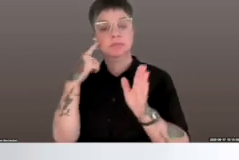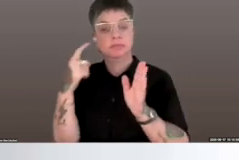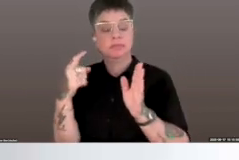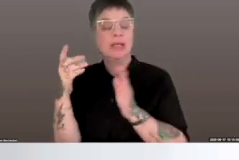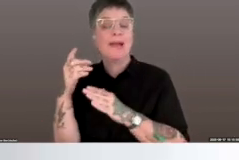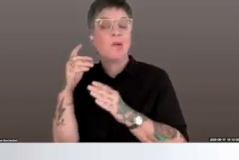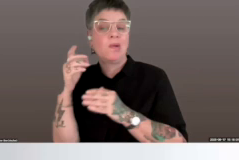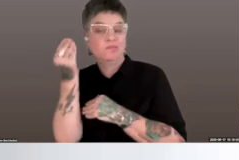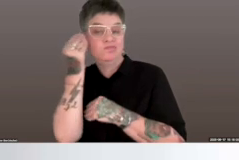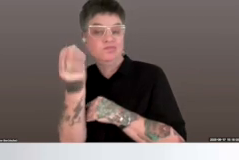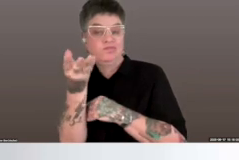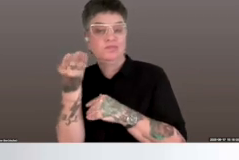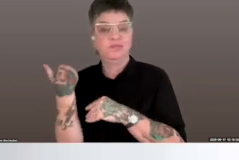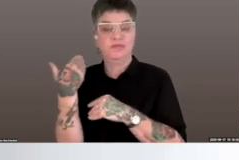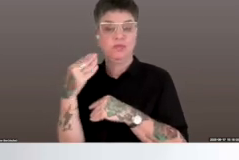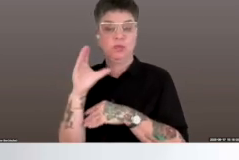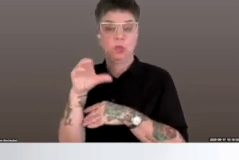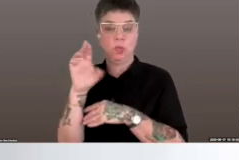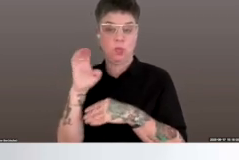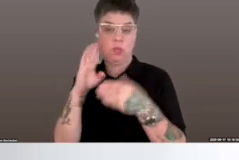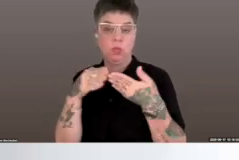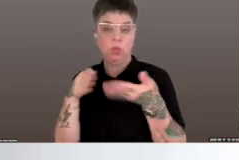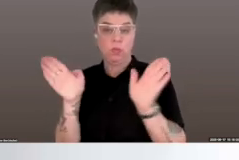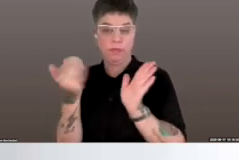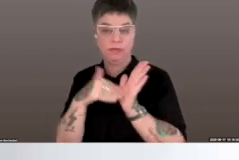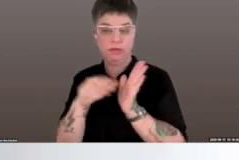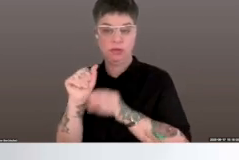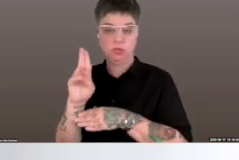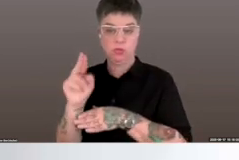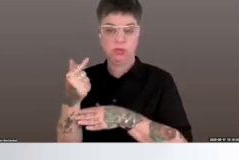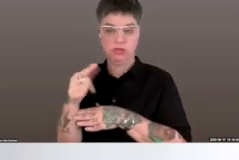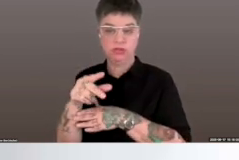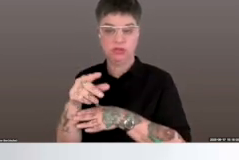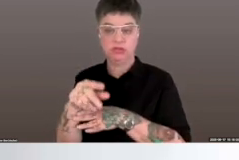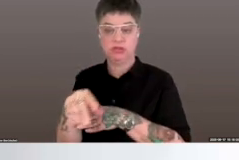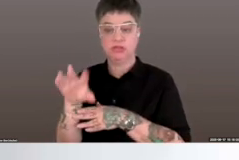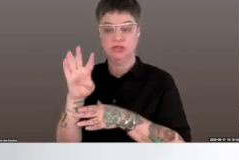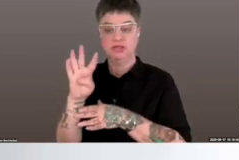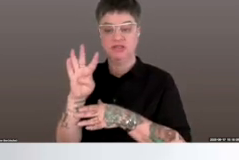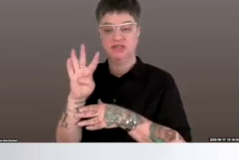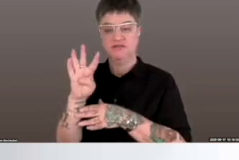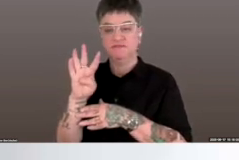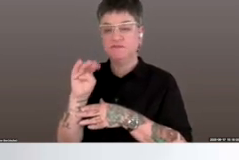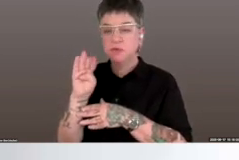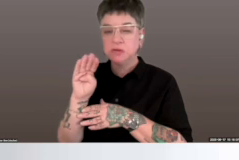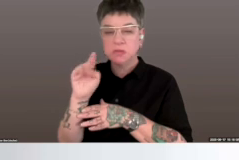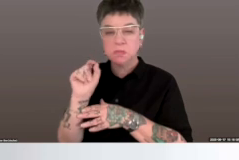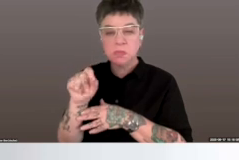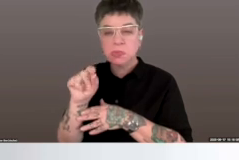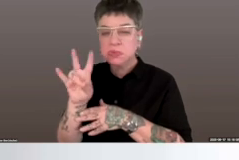bit earlier, core will reopen this August with 14.97 million, maybe a little bit more than that based